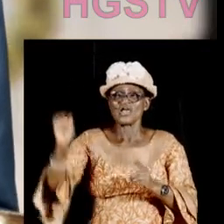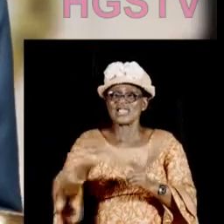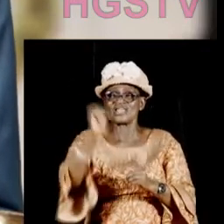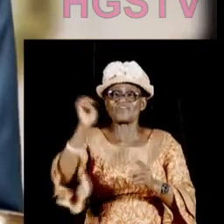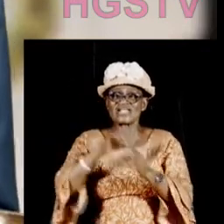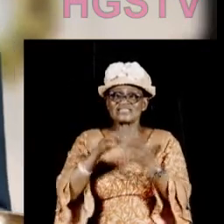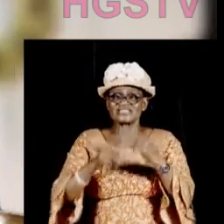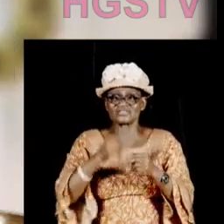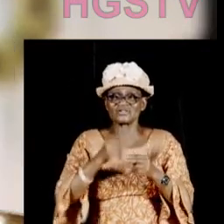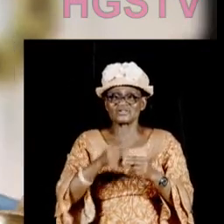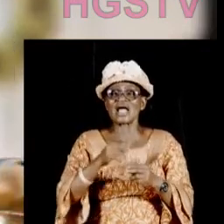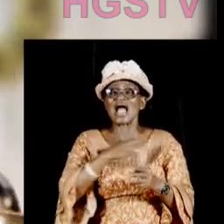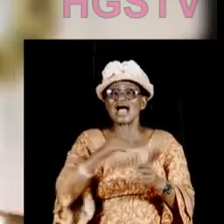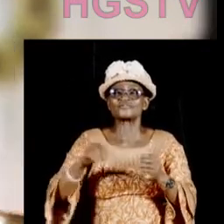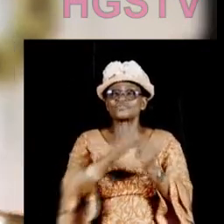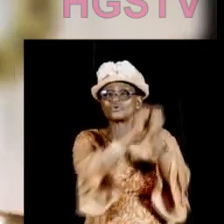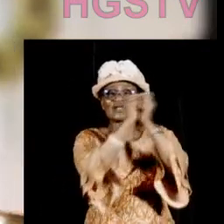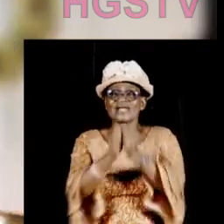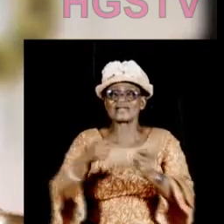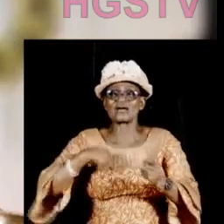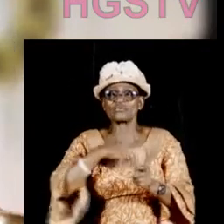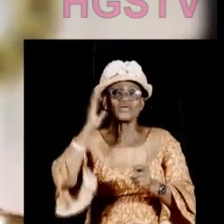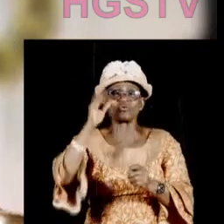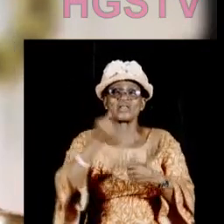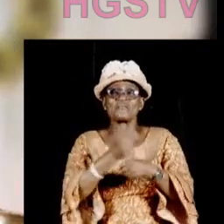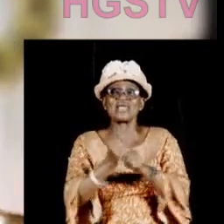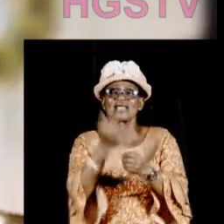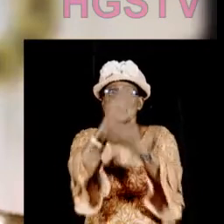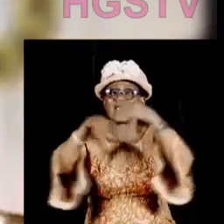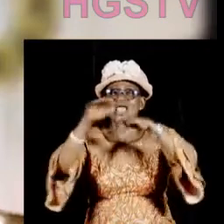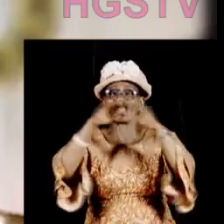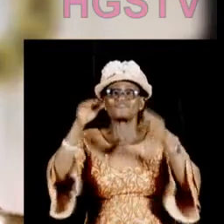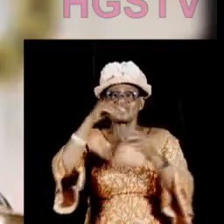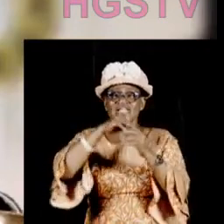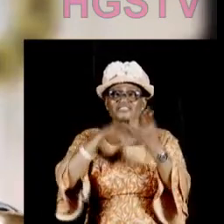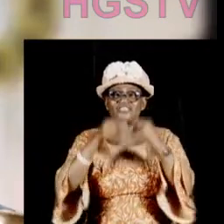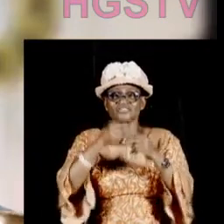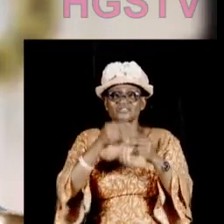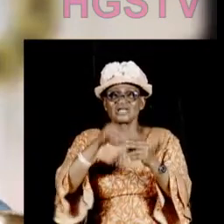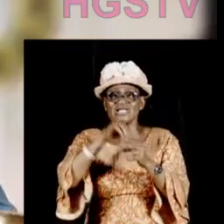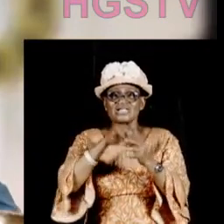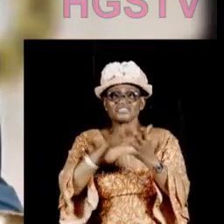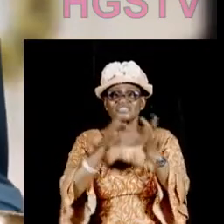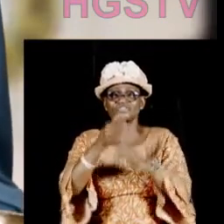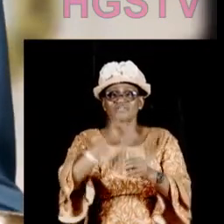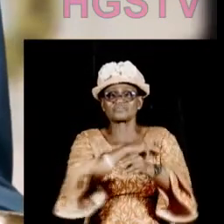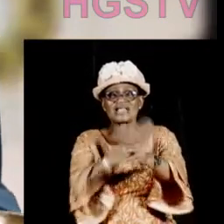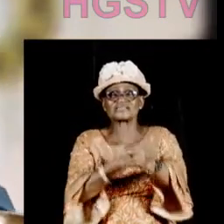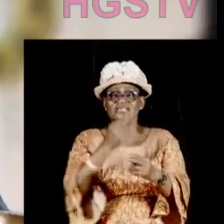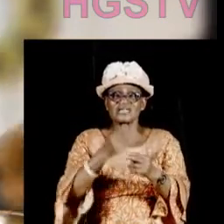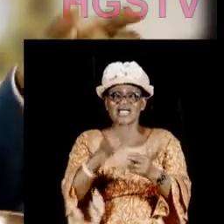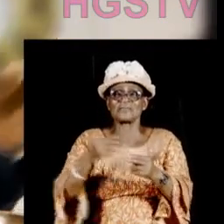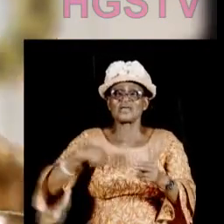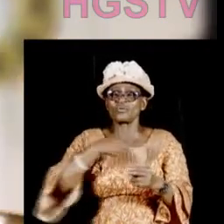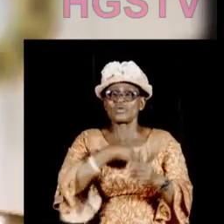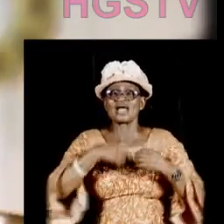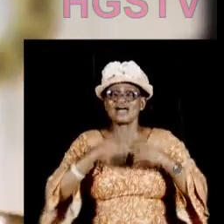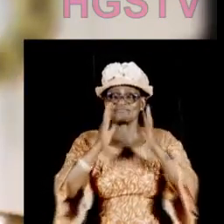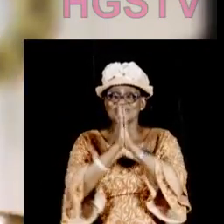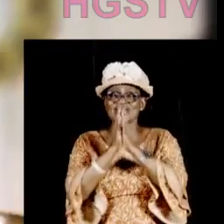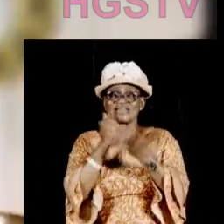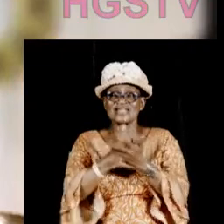Amen. And together we shall make heaven in Jesus' name. Amen. In Jesus' mighty name we have prayed. Amen. If you have followed us in